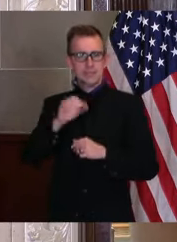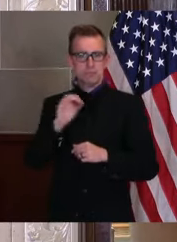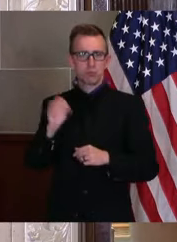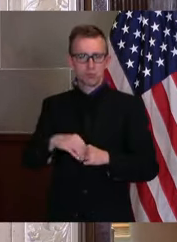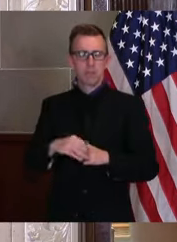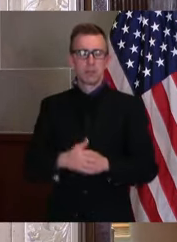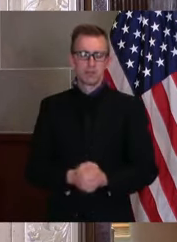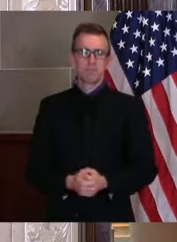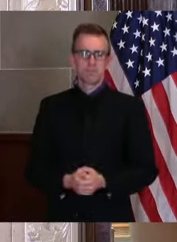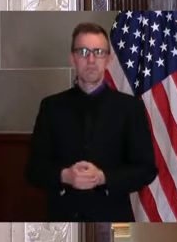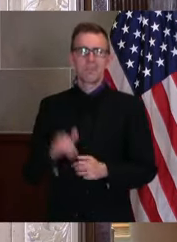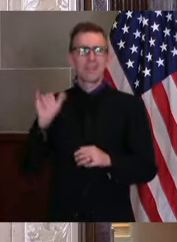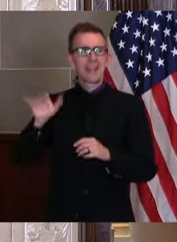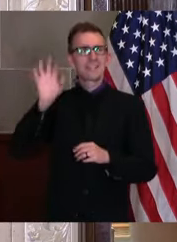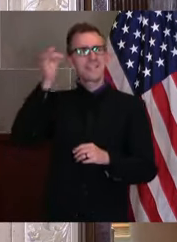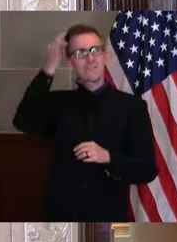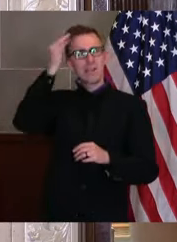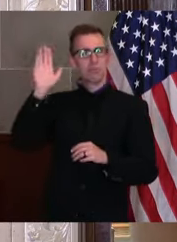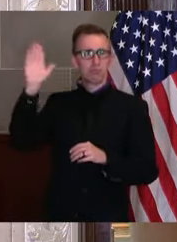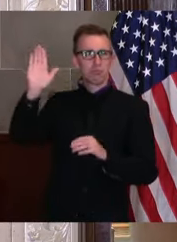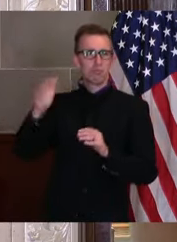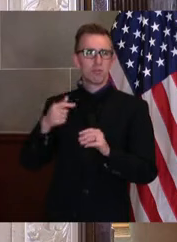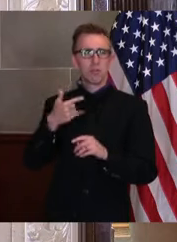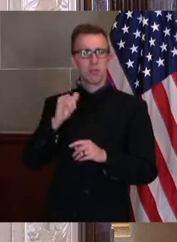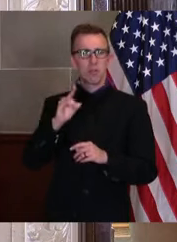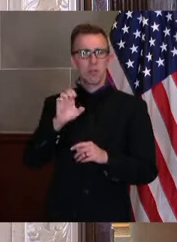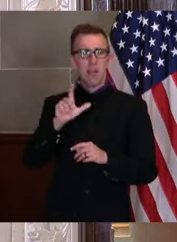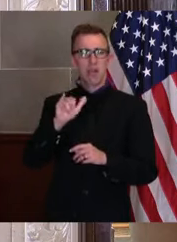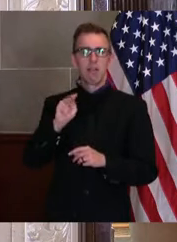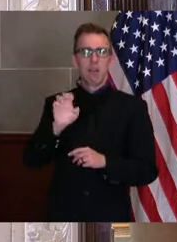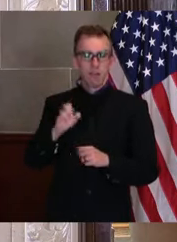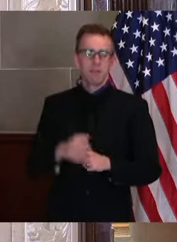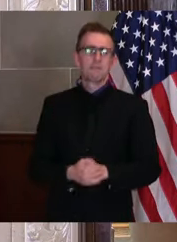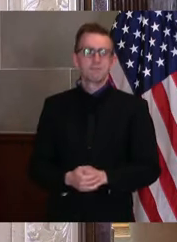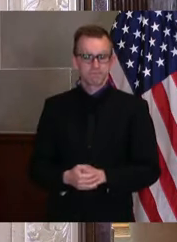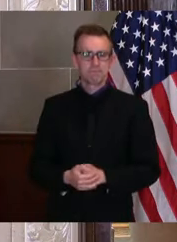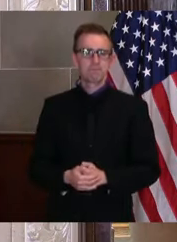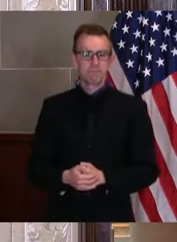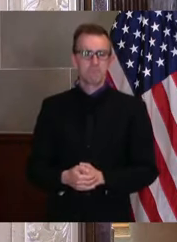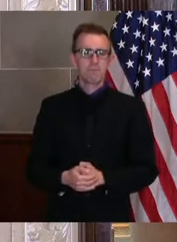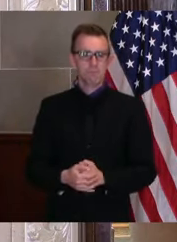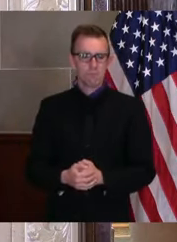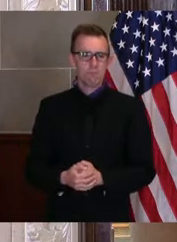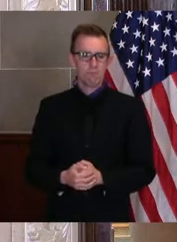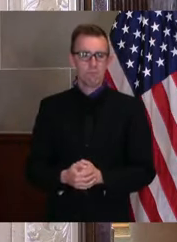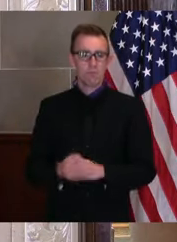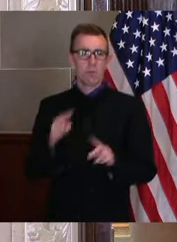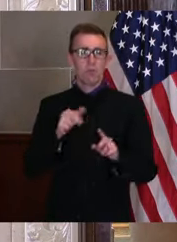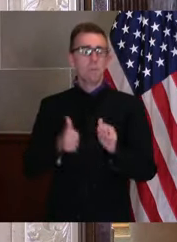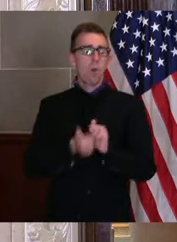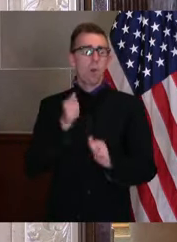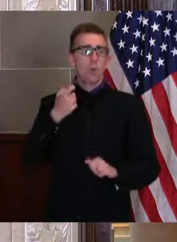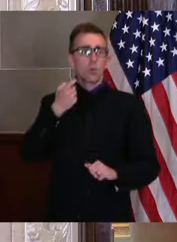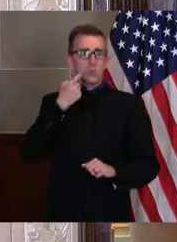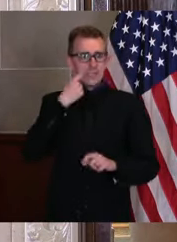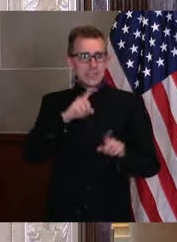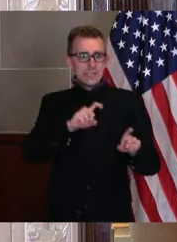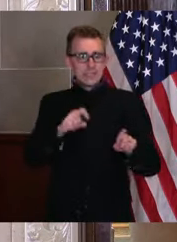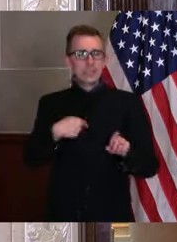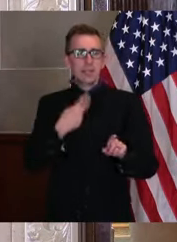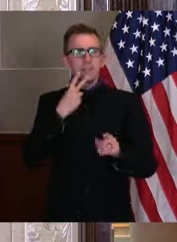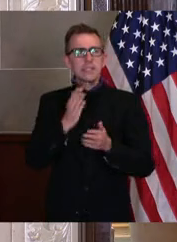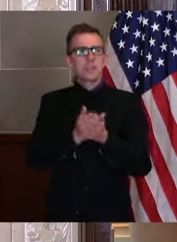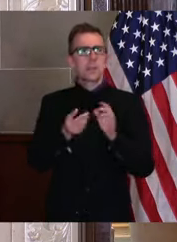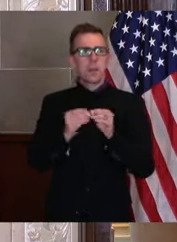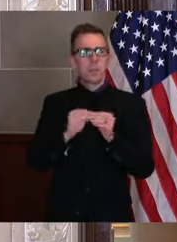with our testing, and that's a federal kind of guideline as well. We're there in Missouri. We're less. As a matter of fact, if you look at our most recent testing, I've seen numbers